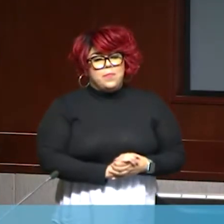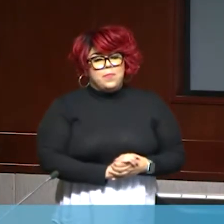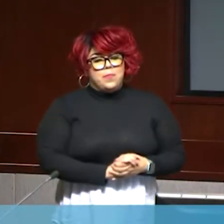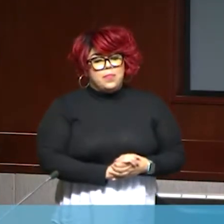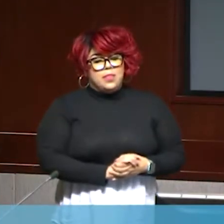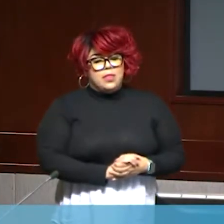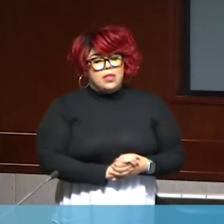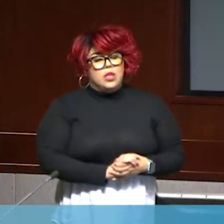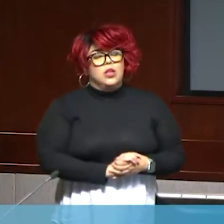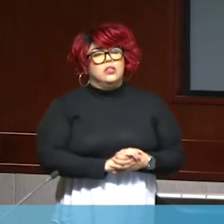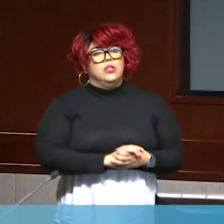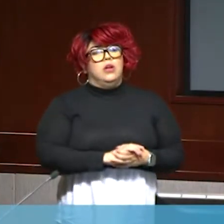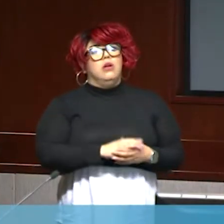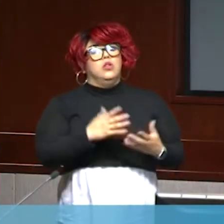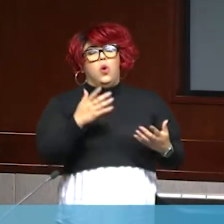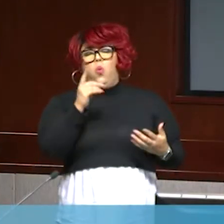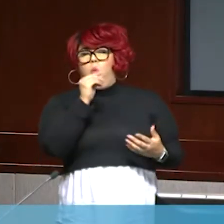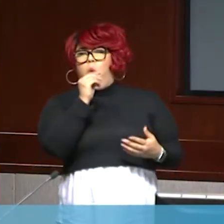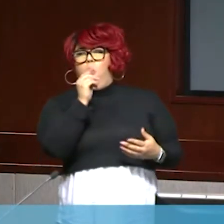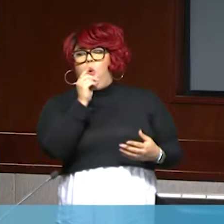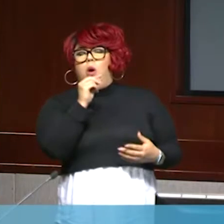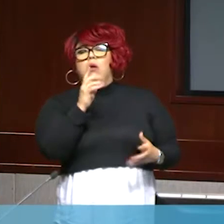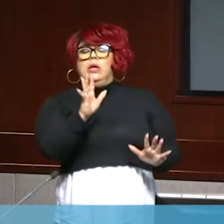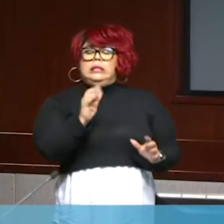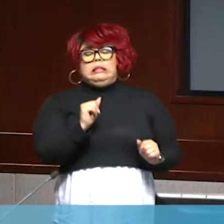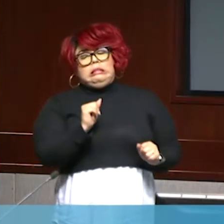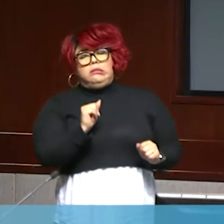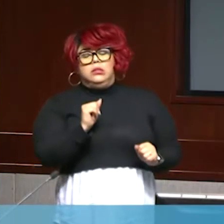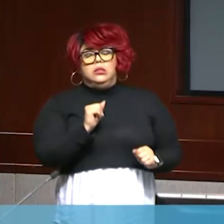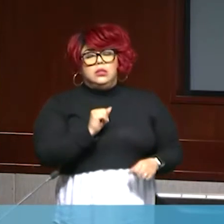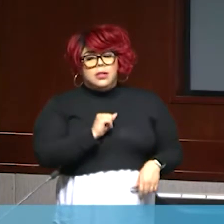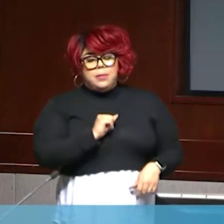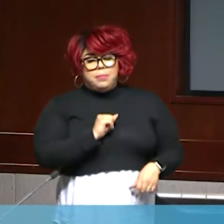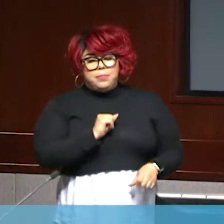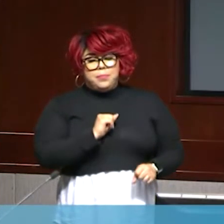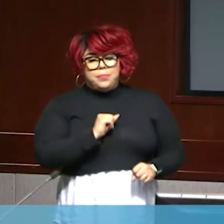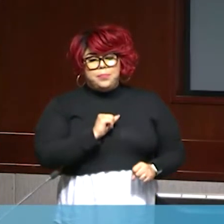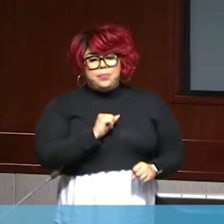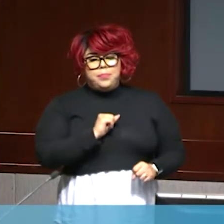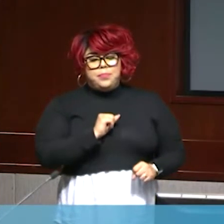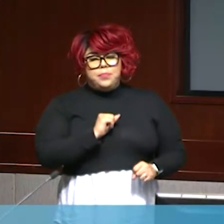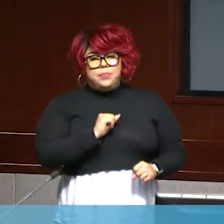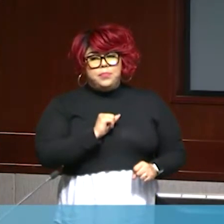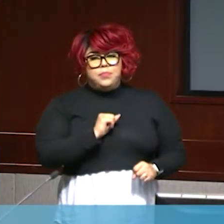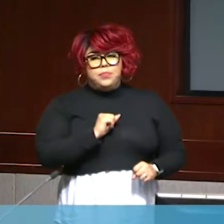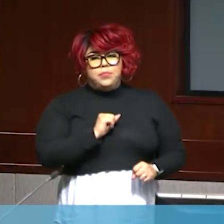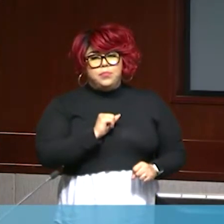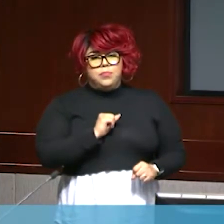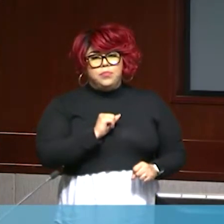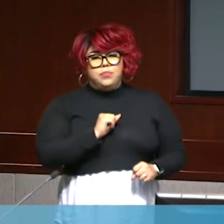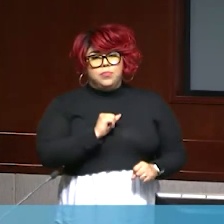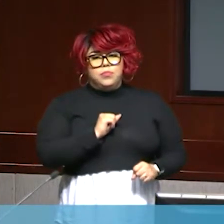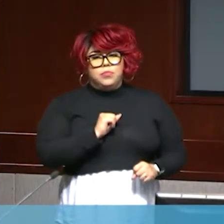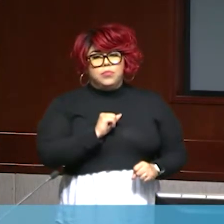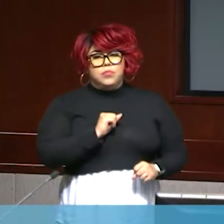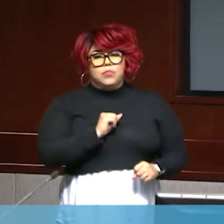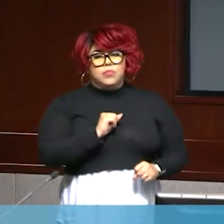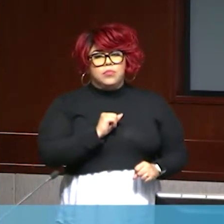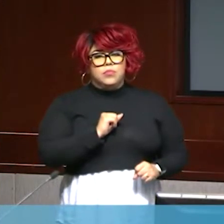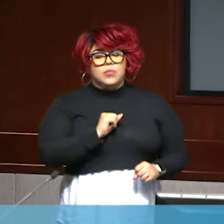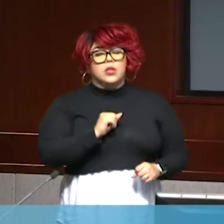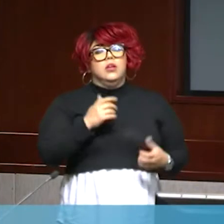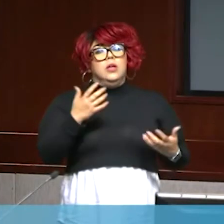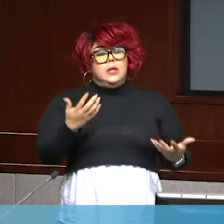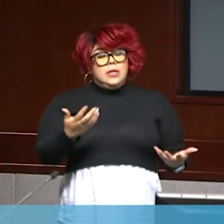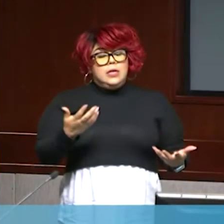is for Ryan or whoever, Megan, you deem appropriate. We saw positive numbers out of the federal government, the